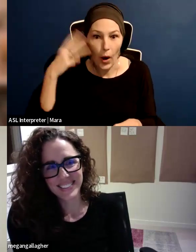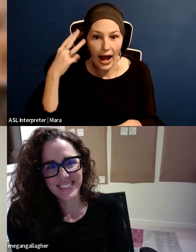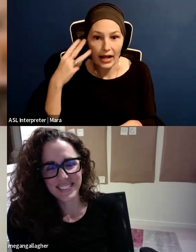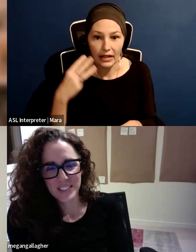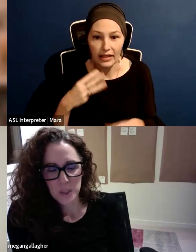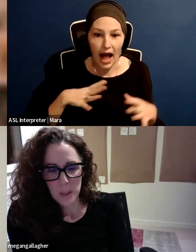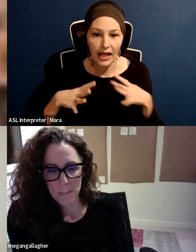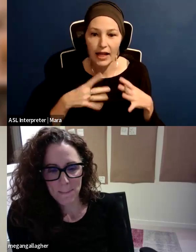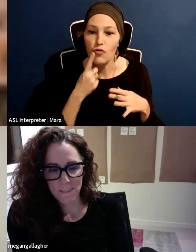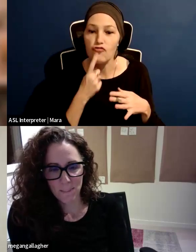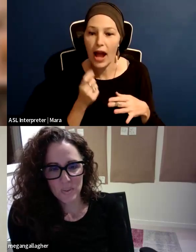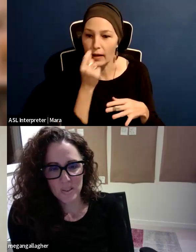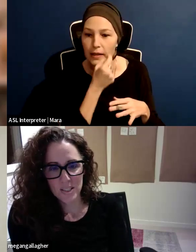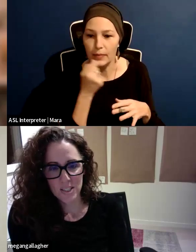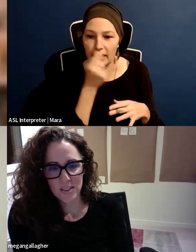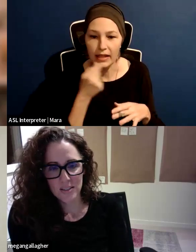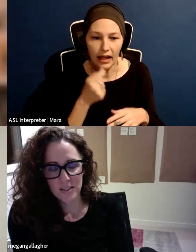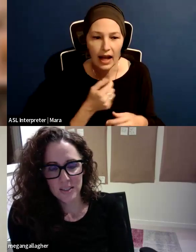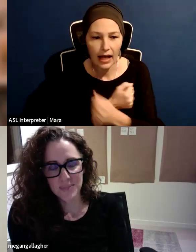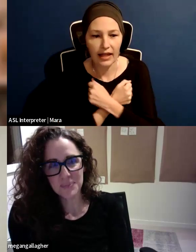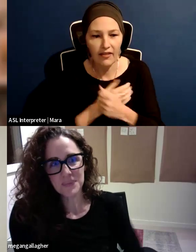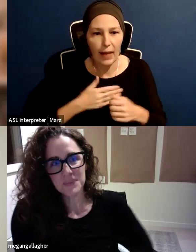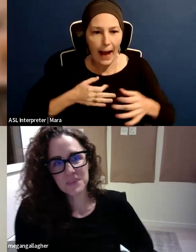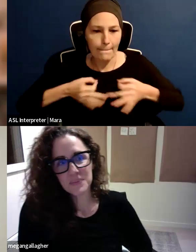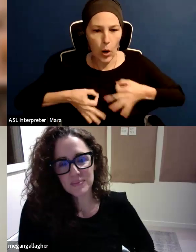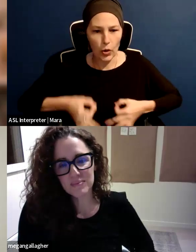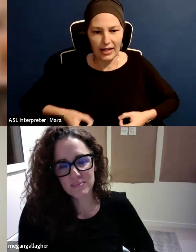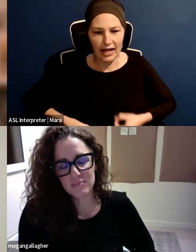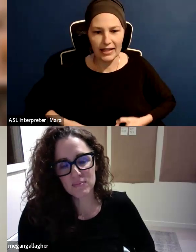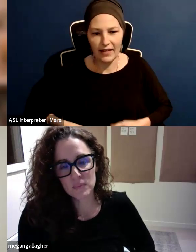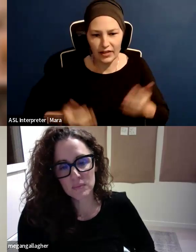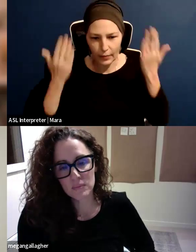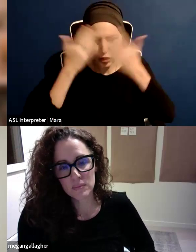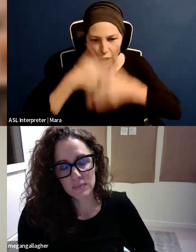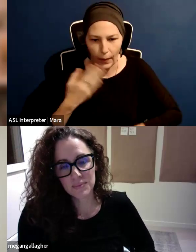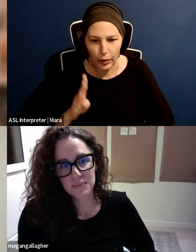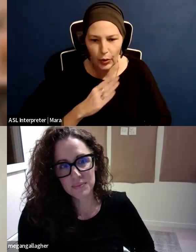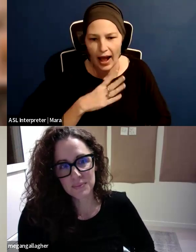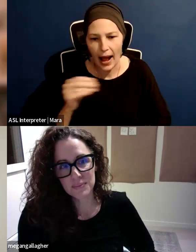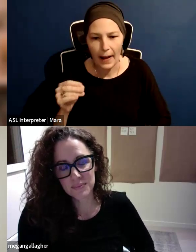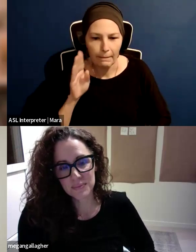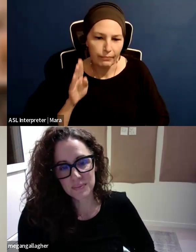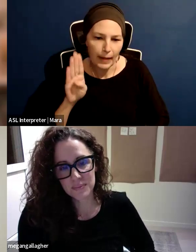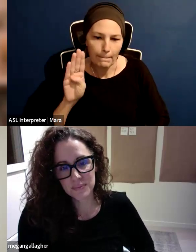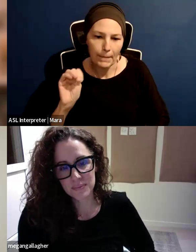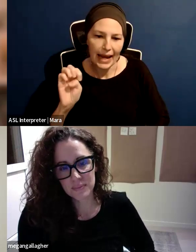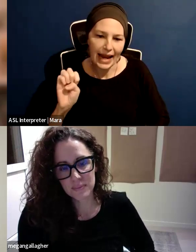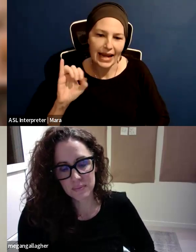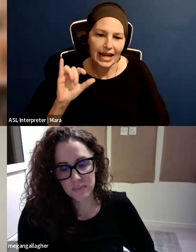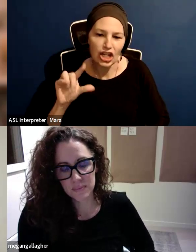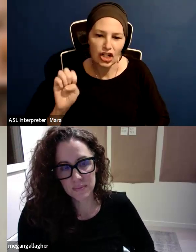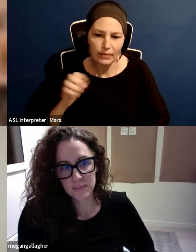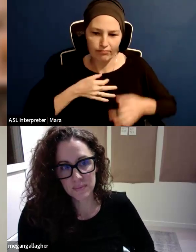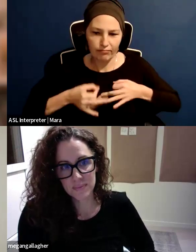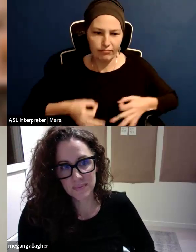and beige polka dots. So that's what I'm rocking today. So without further ado, I want